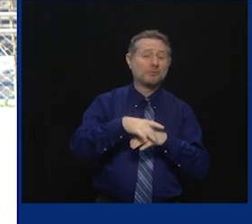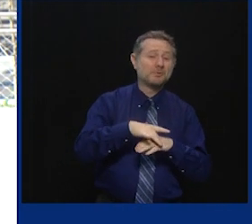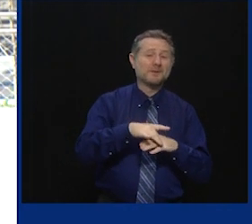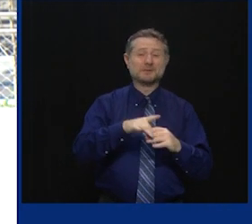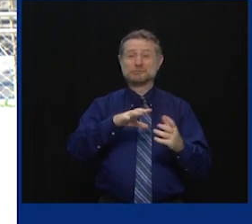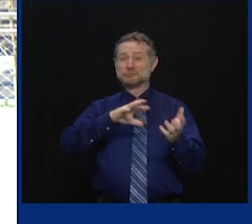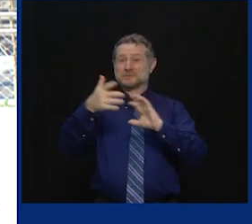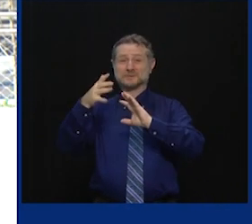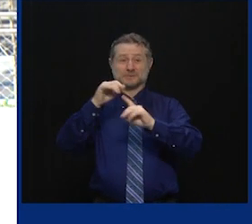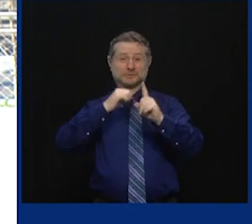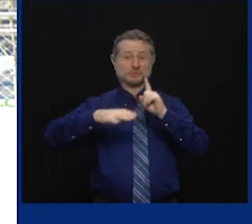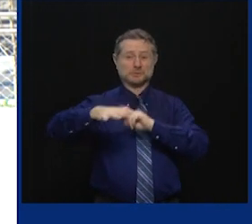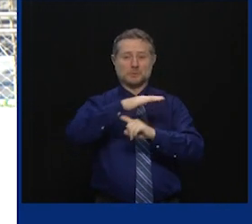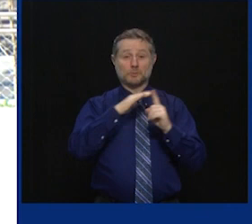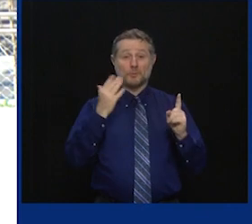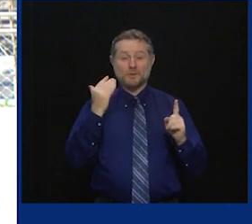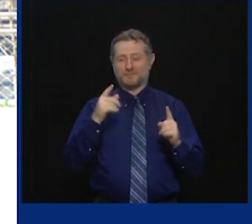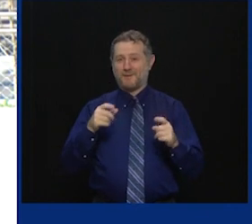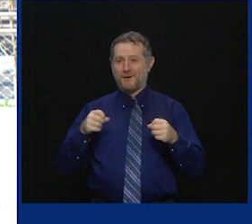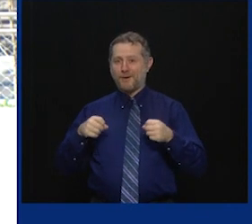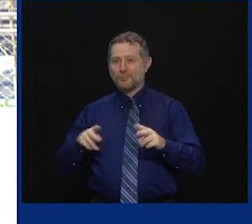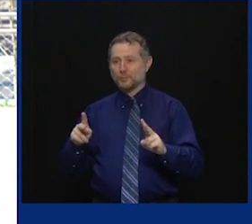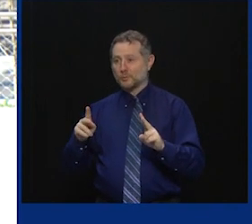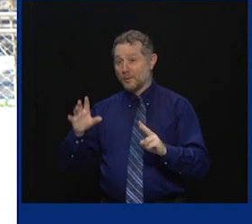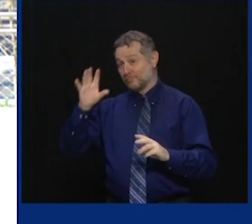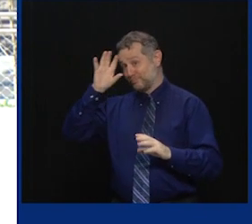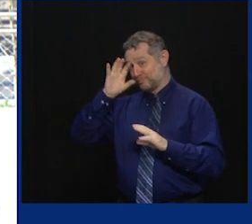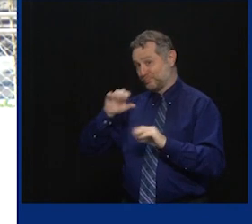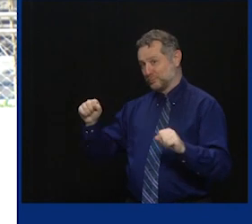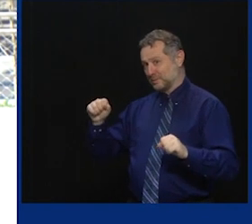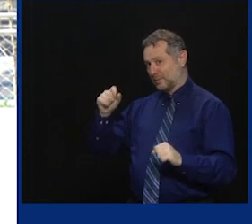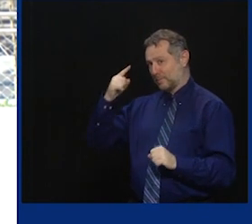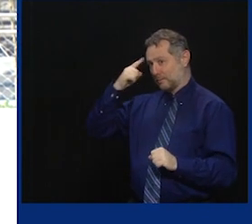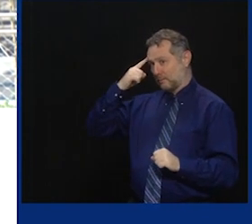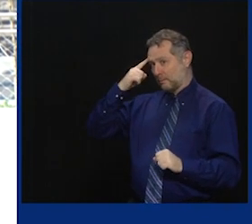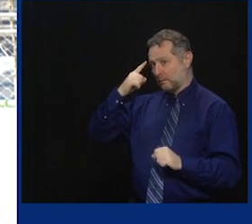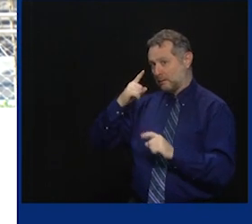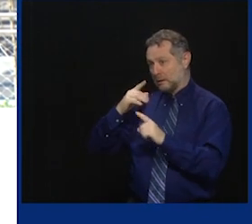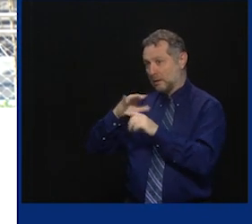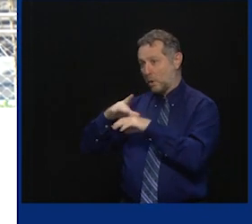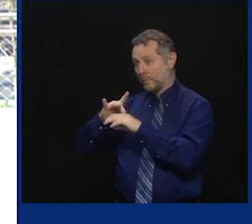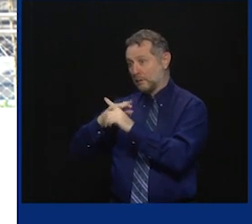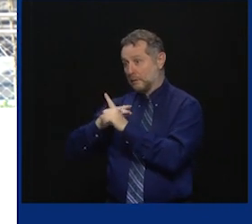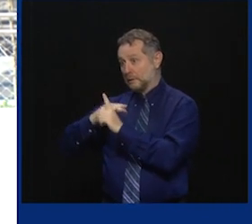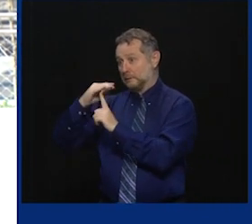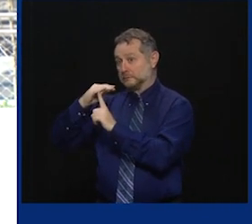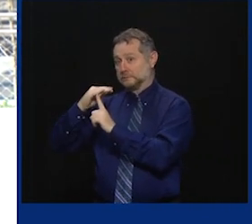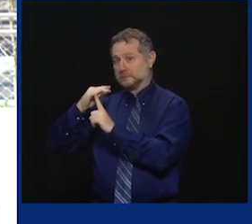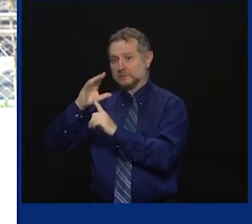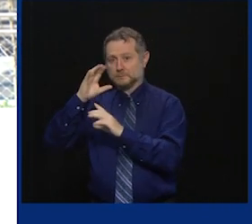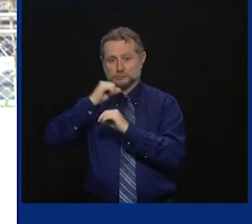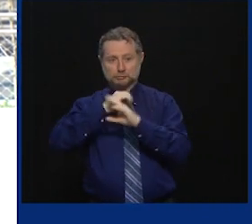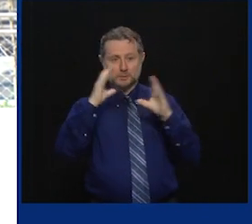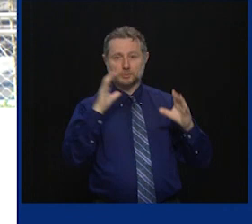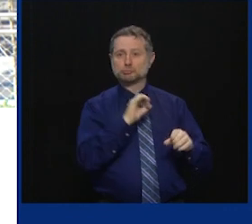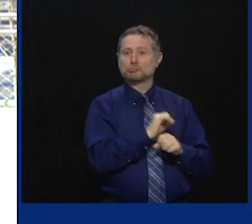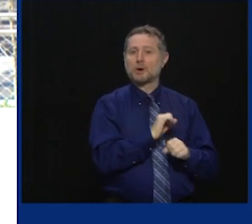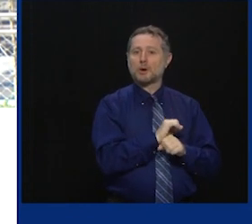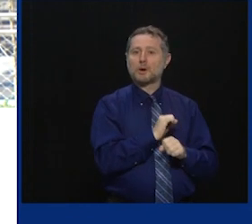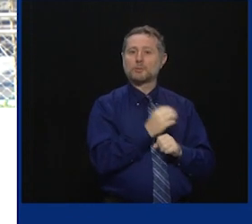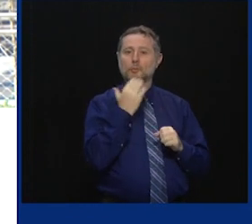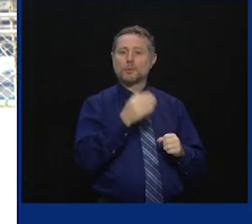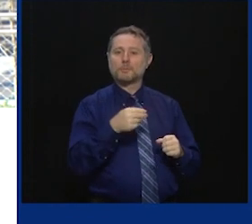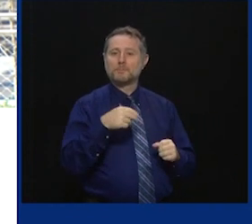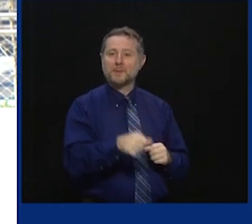When the president hears climate, he hears jobs. He hears good-paying union jobs. in every